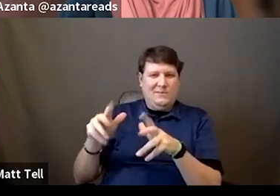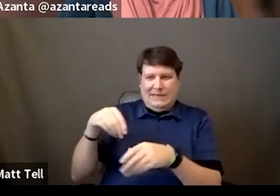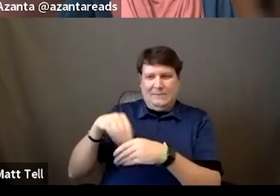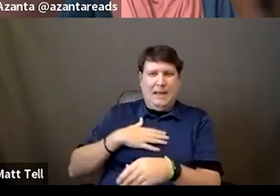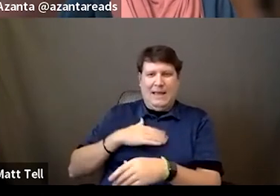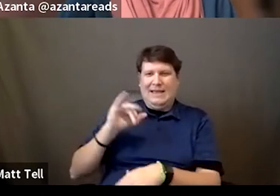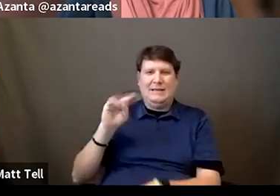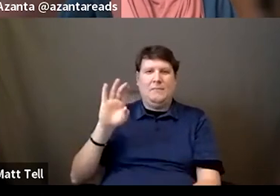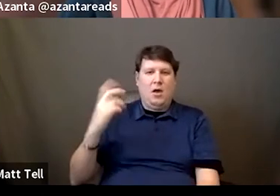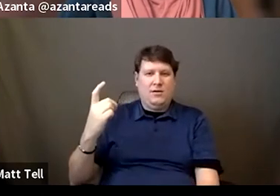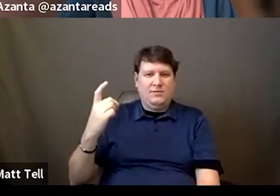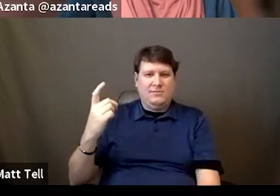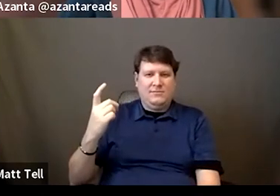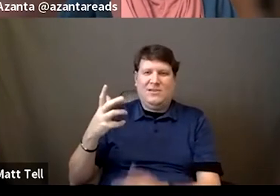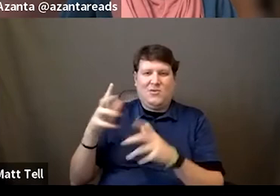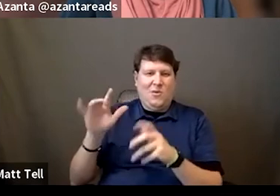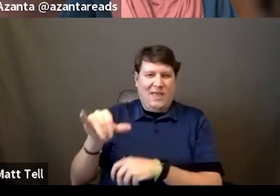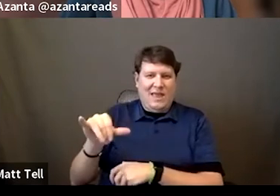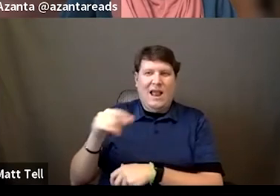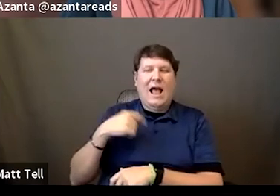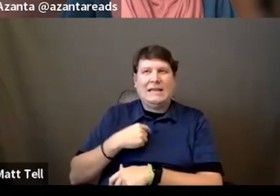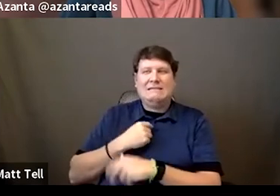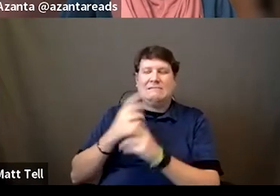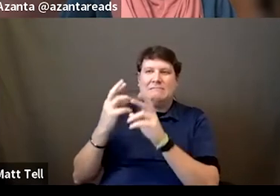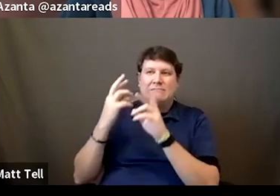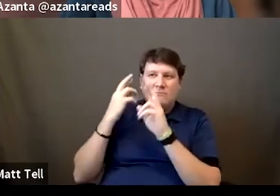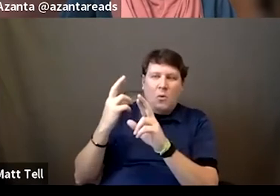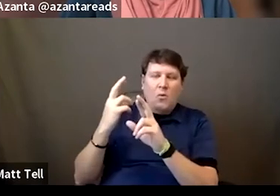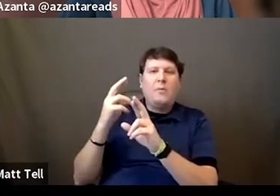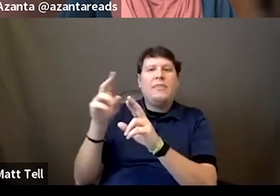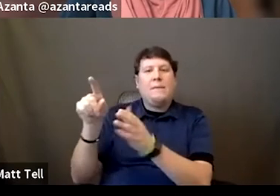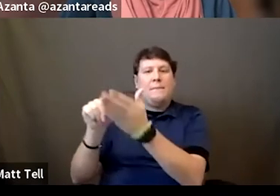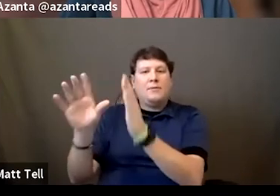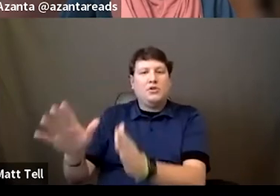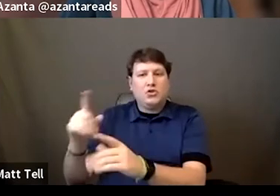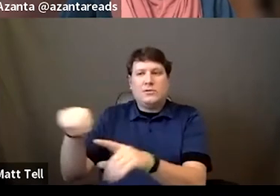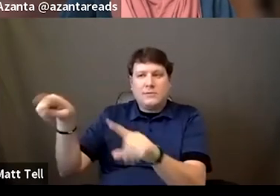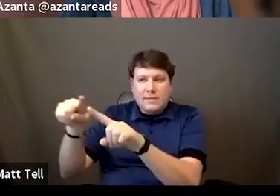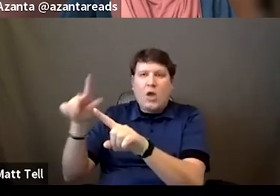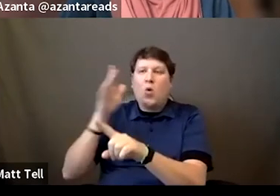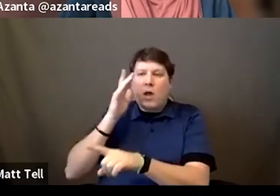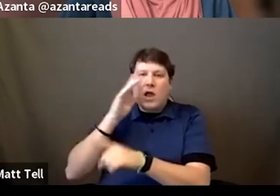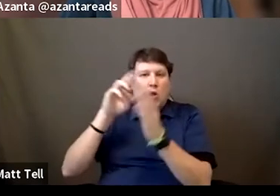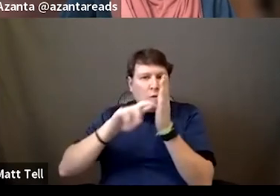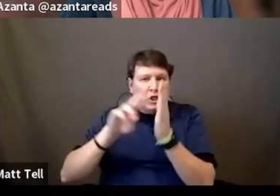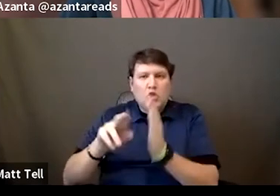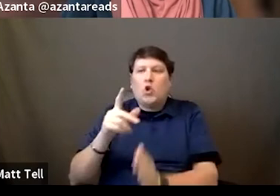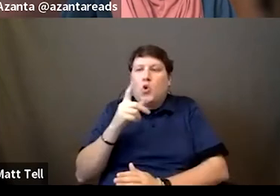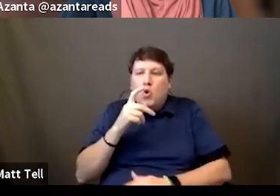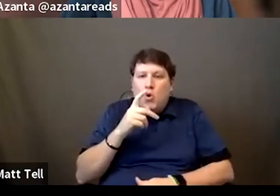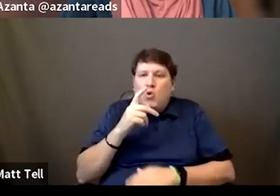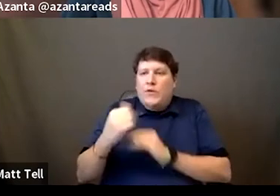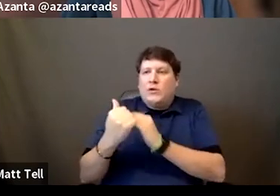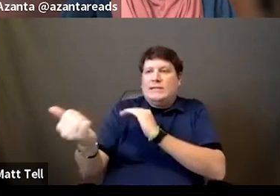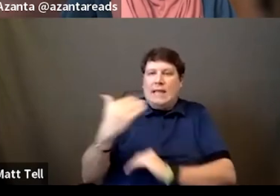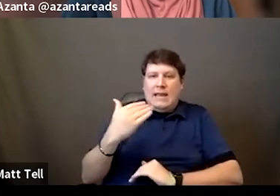I think it's really important that publishers do their research, whether if it's a book they're sharing for a certain identity, then you should be reaching